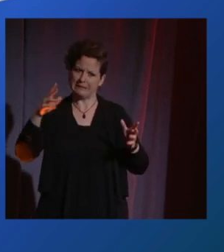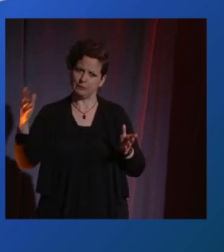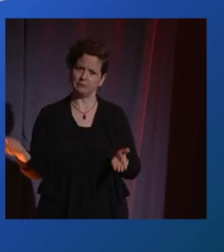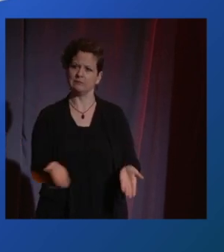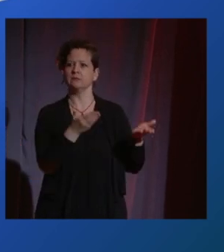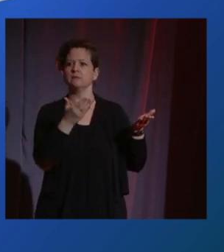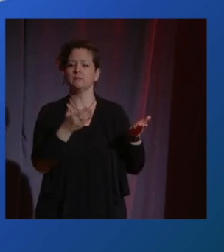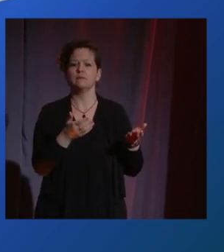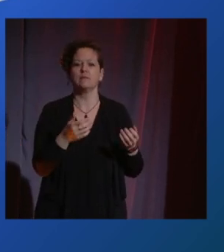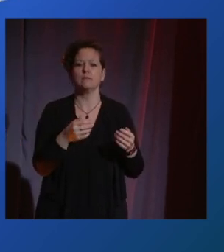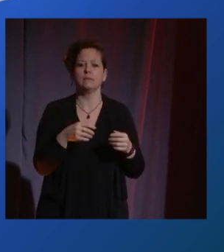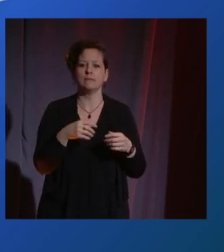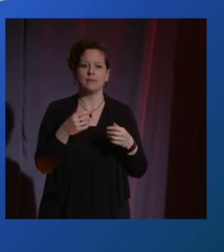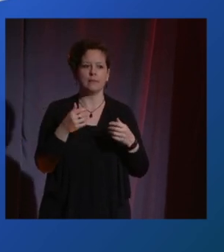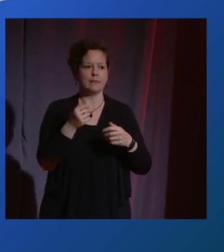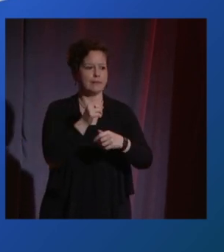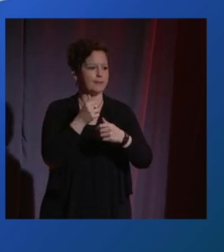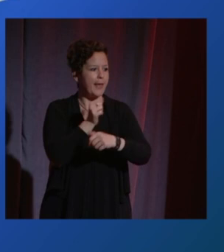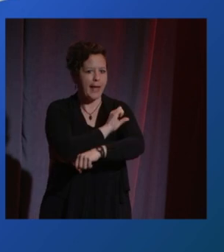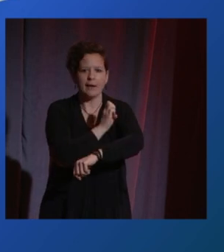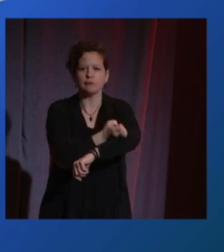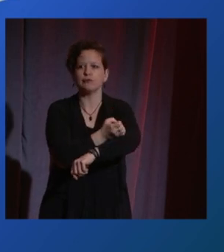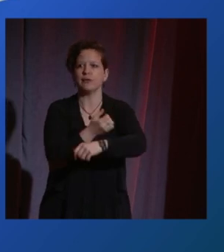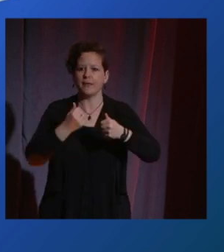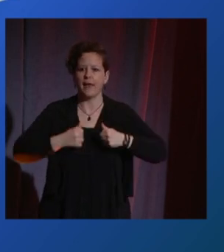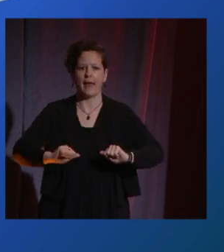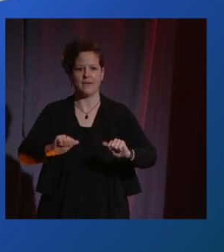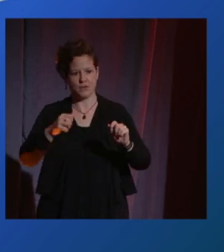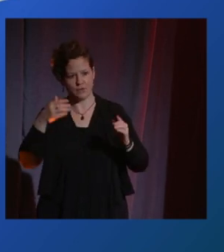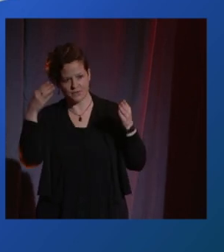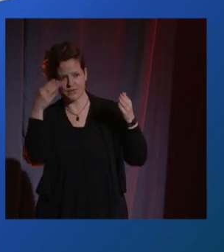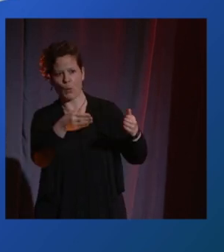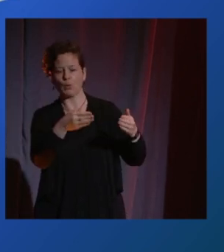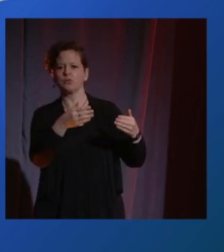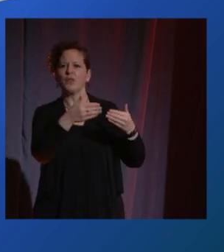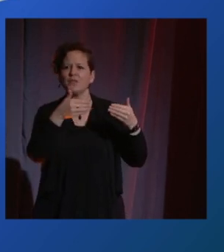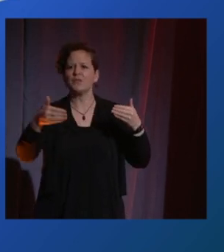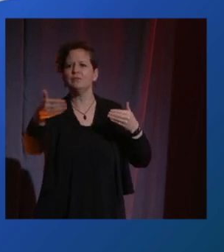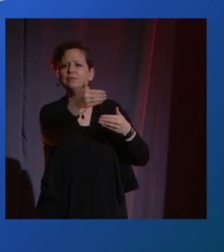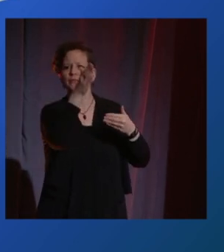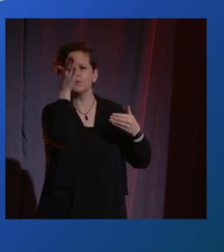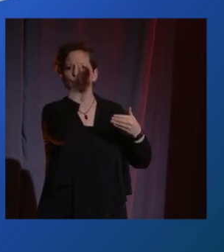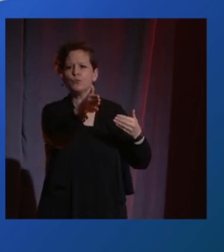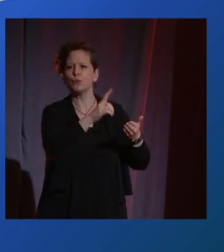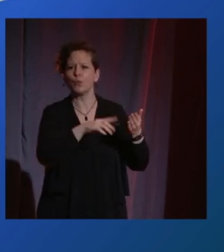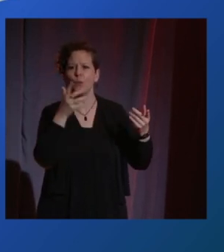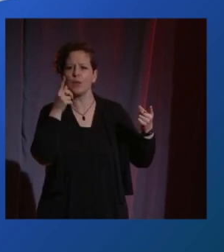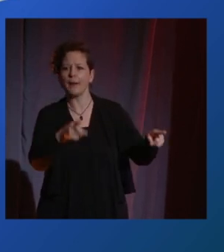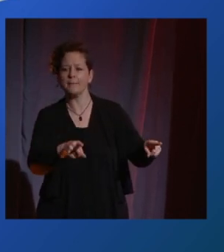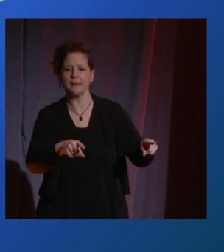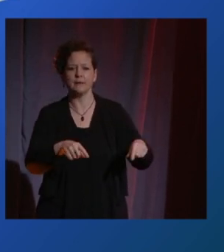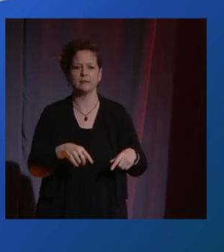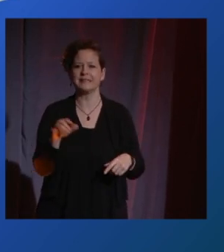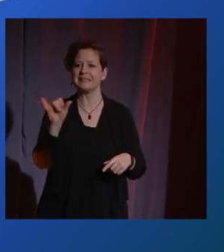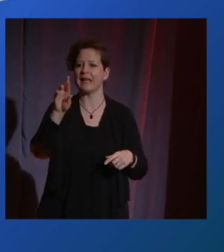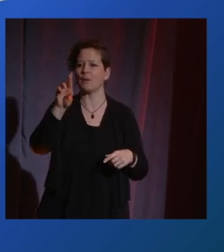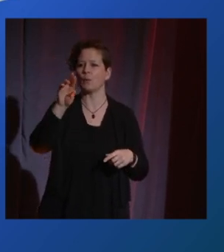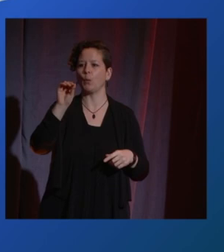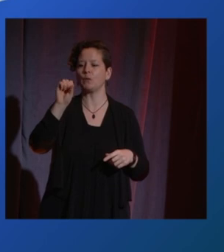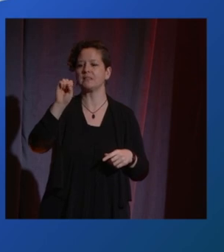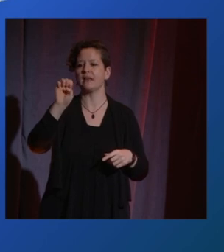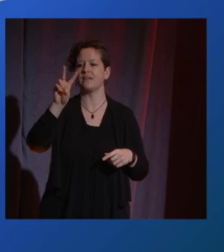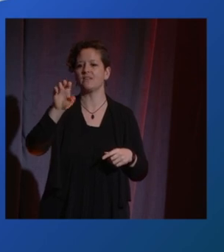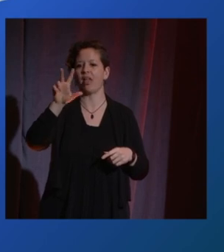to U you know massive Direction like like what happened with uh Roosevelt when